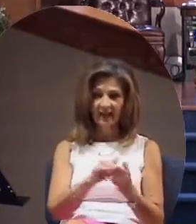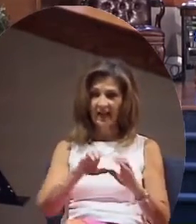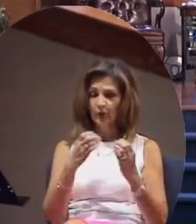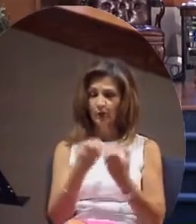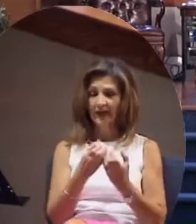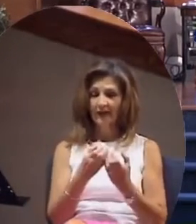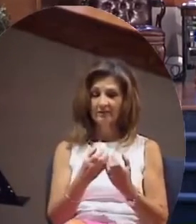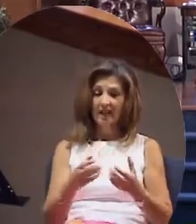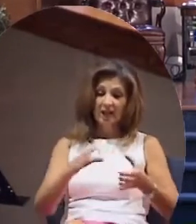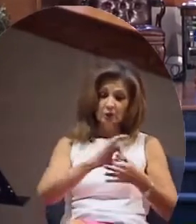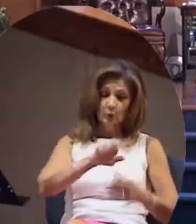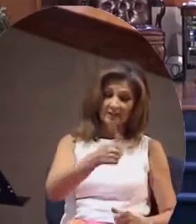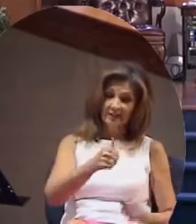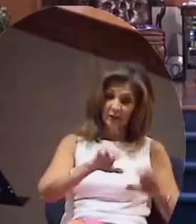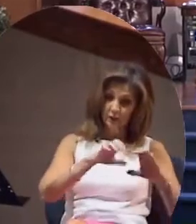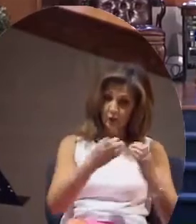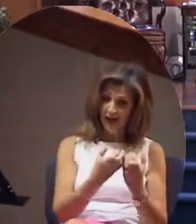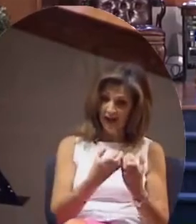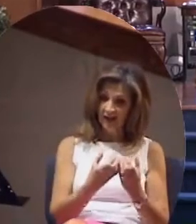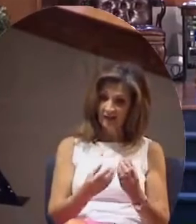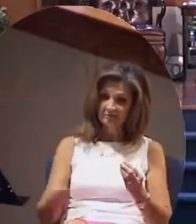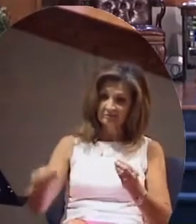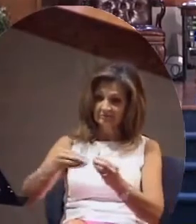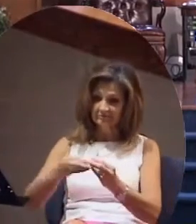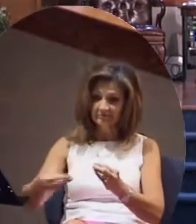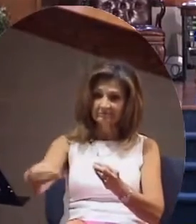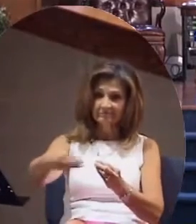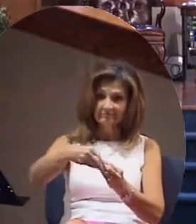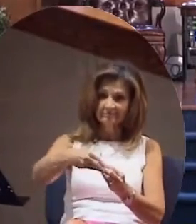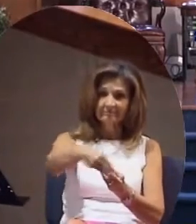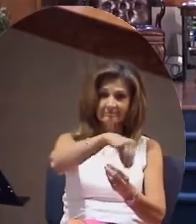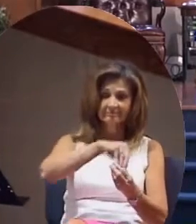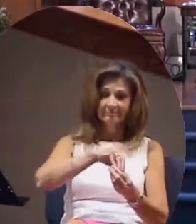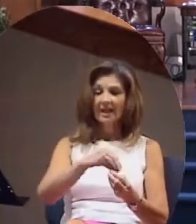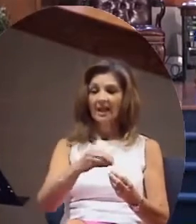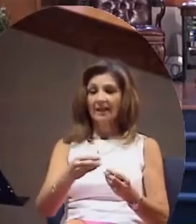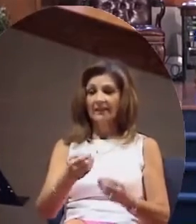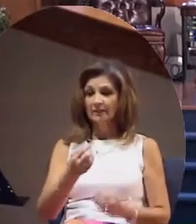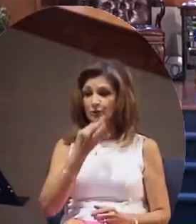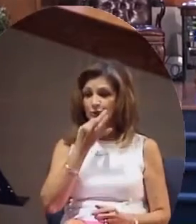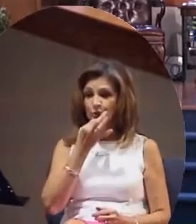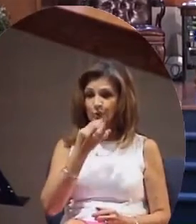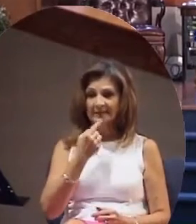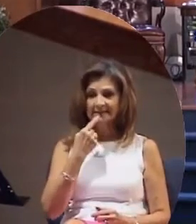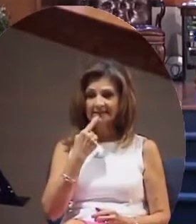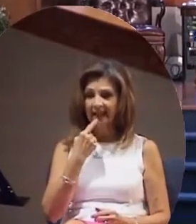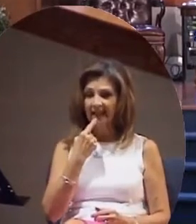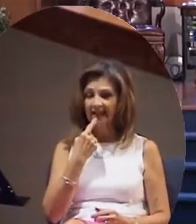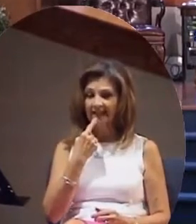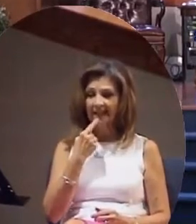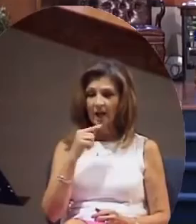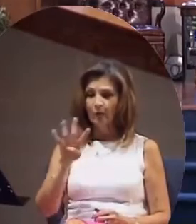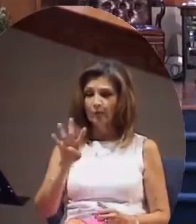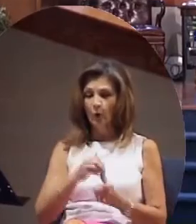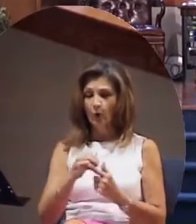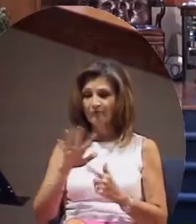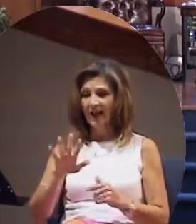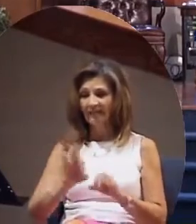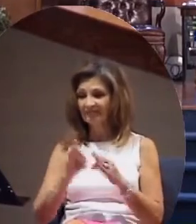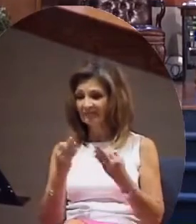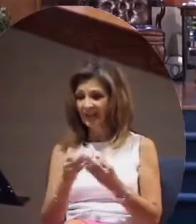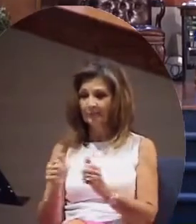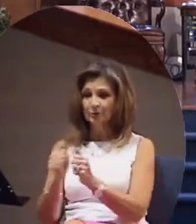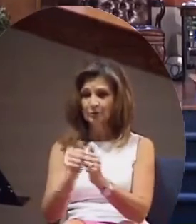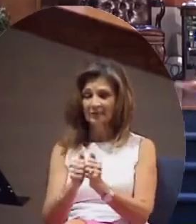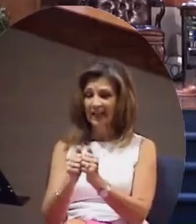got another crowd involved, got another family involved, and before you know it, he said, I've got four or five families. He said, preacher,